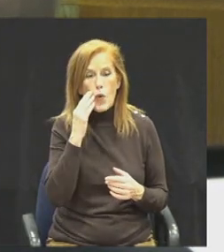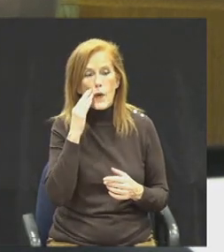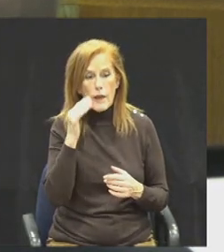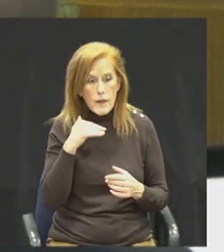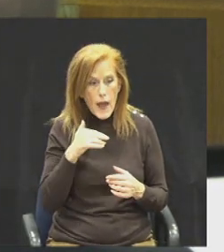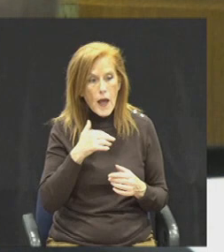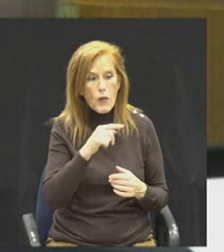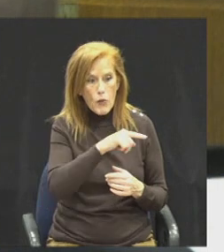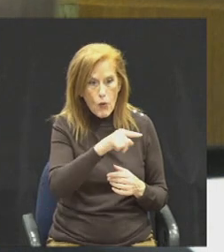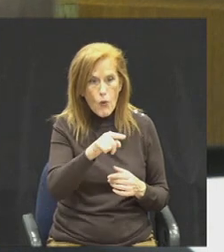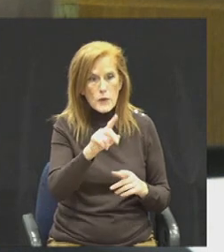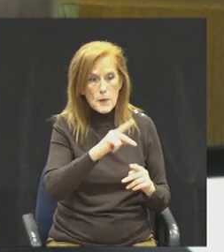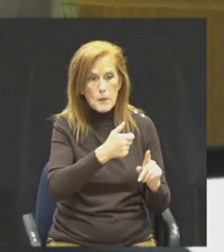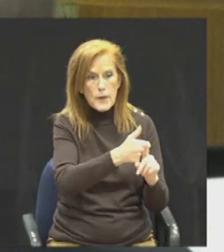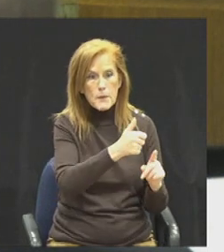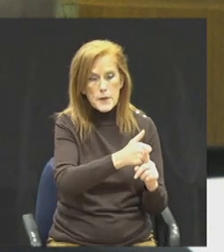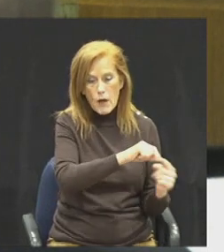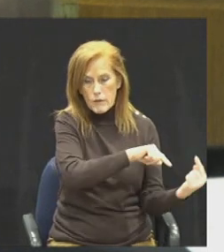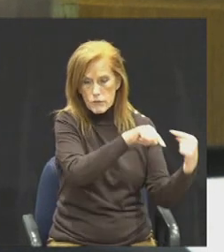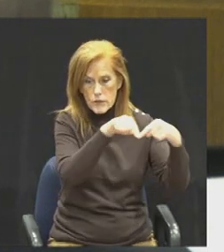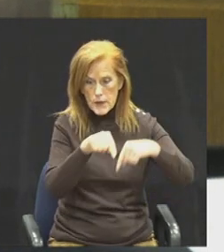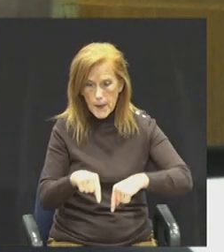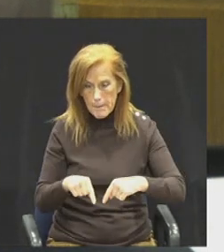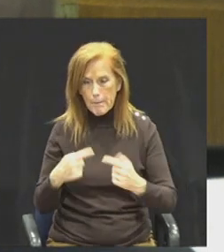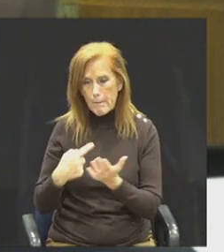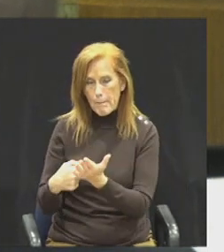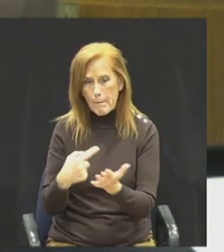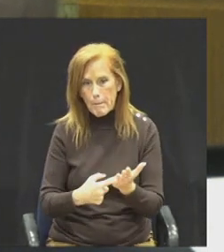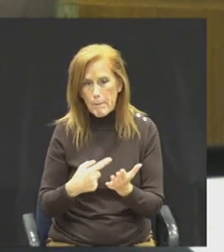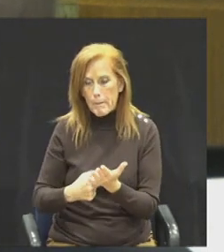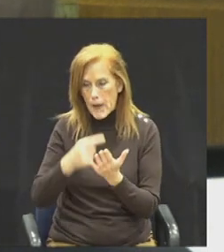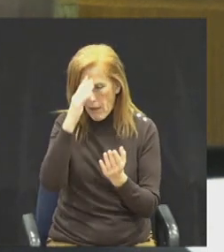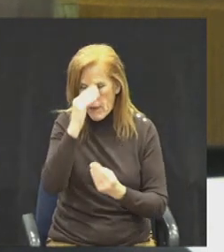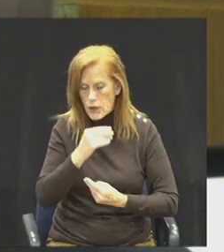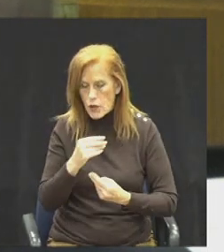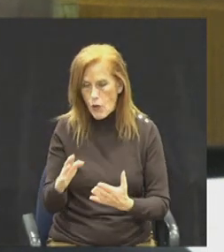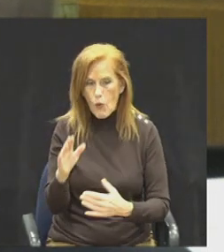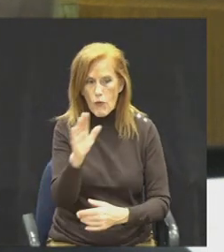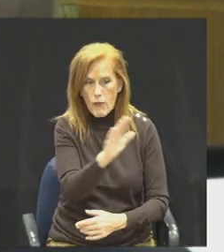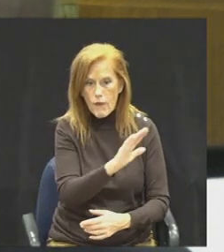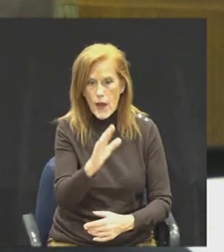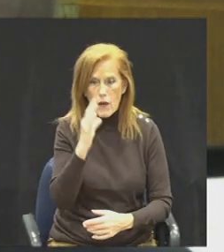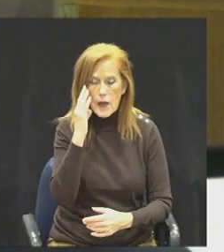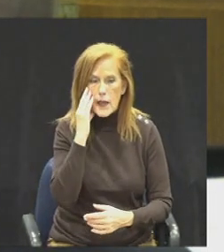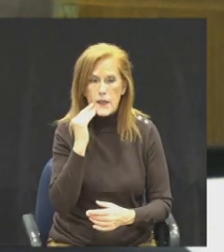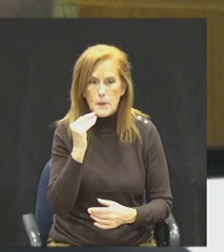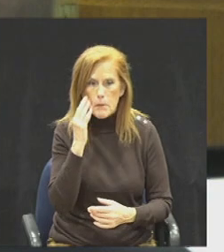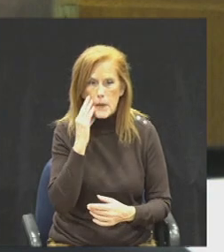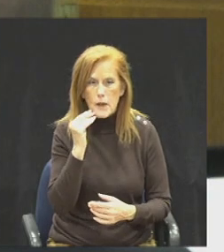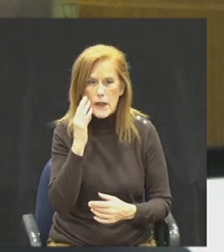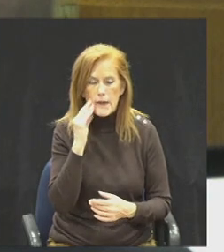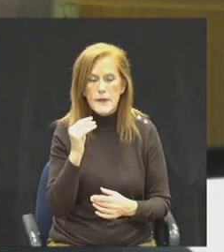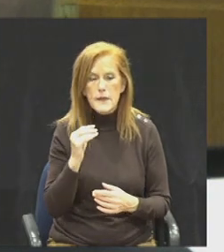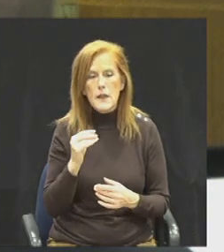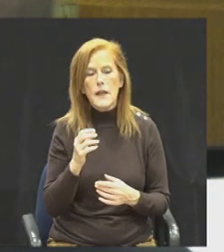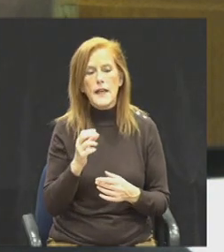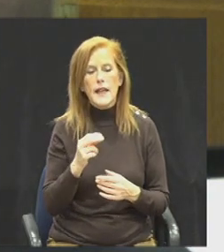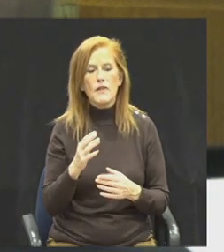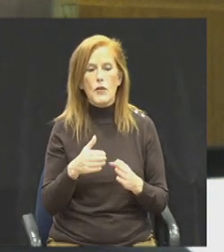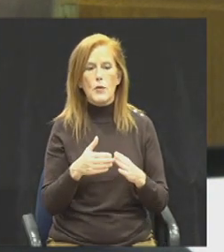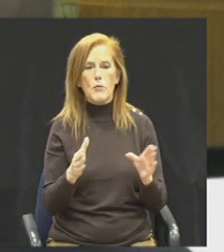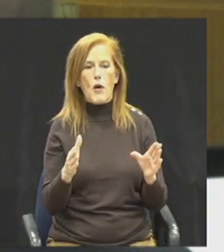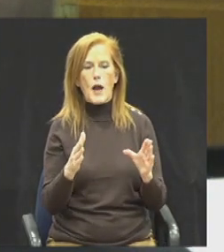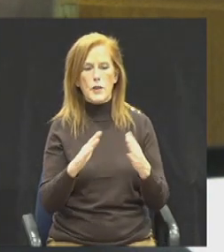voicing what they've experienced in the community, and I guess, their broad community and sharing